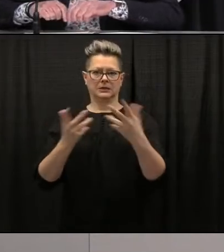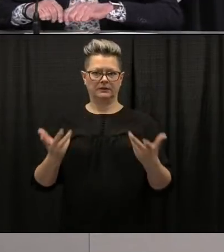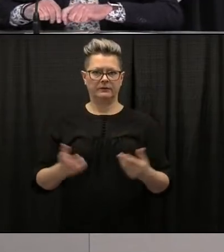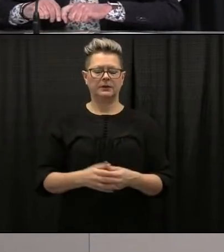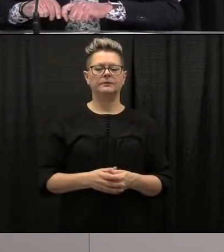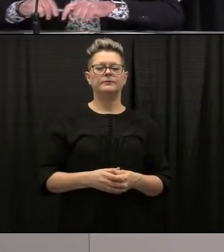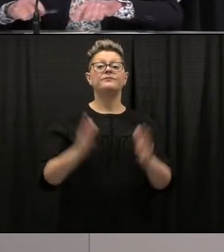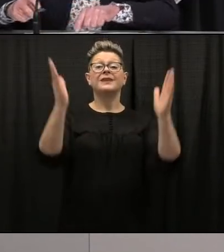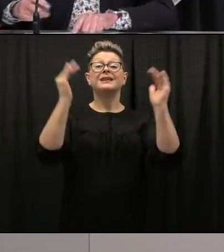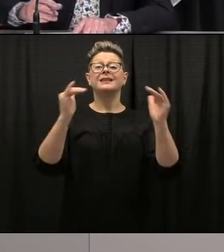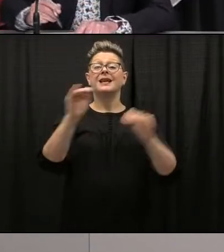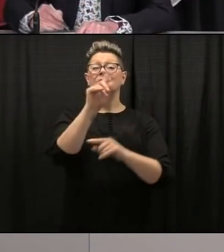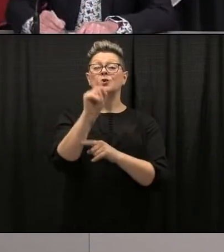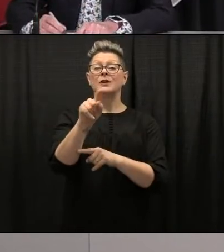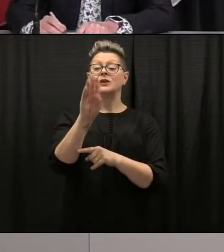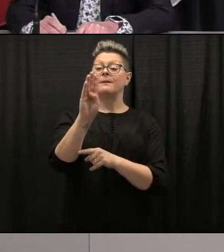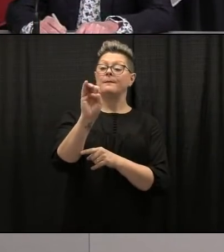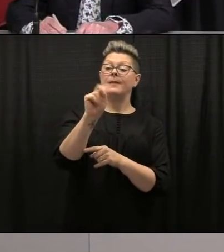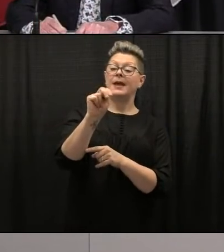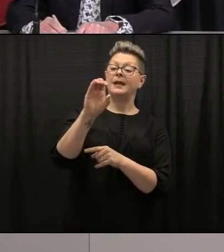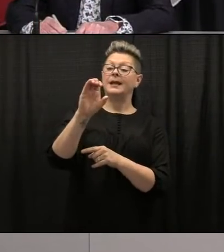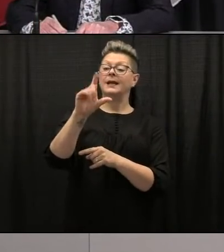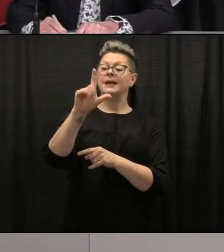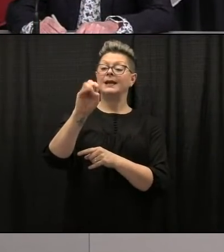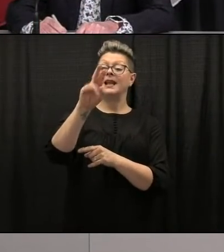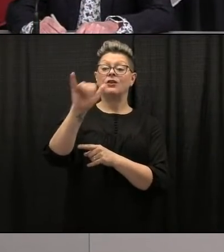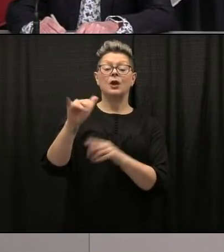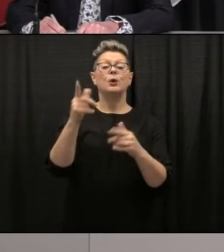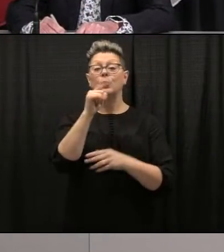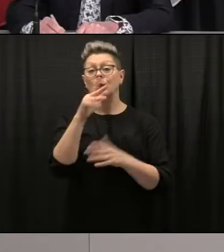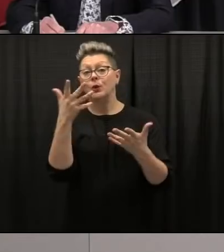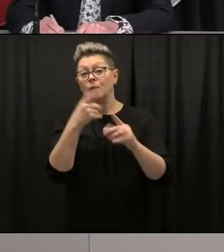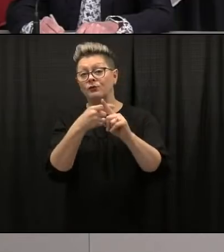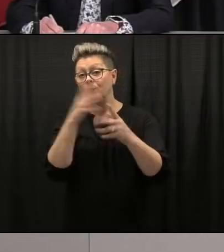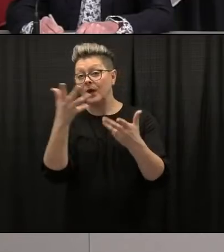Our next questions are from Ben Cleary with NTV. Please go ahead.